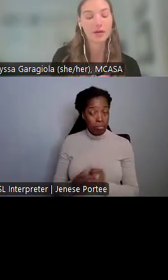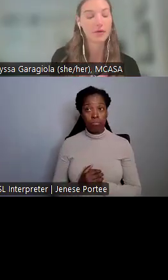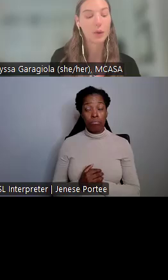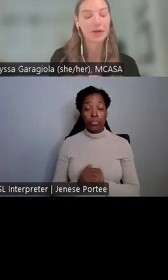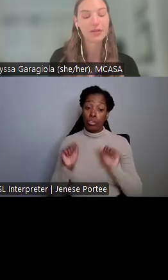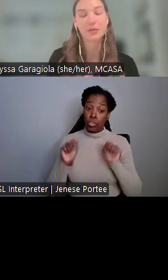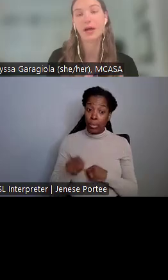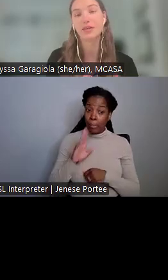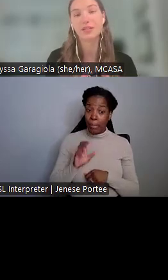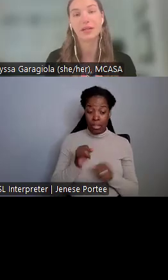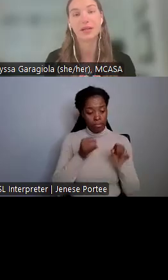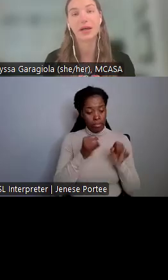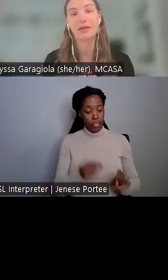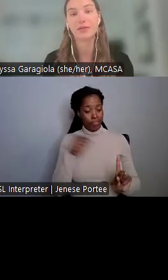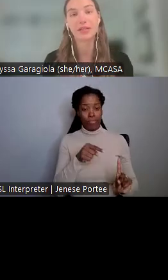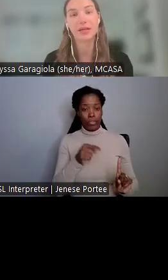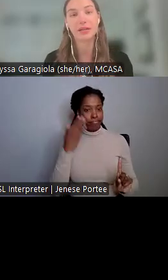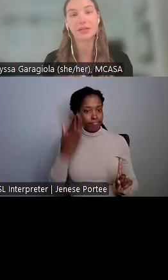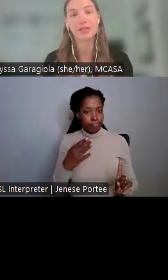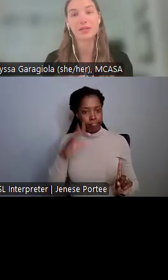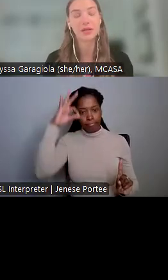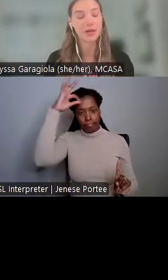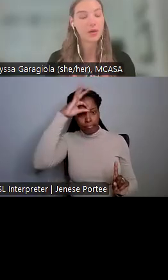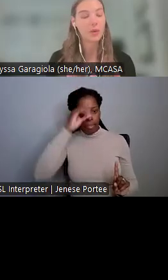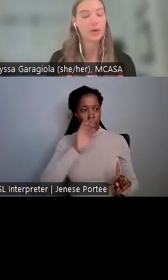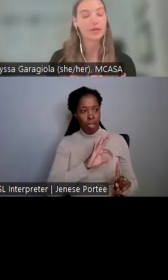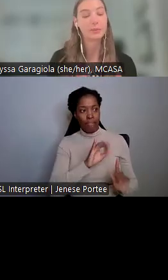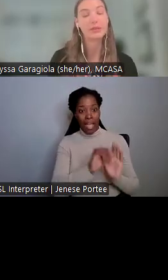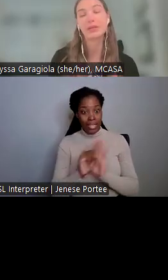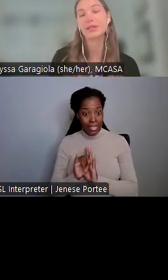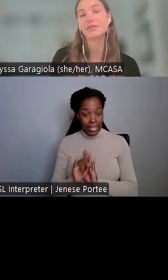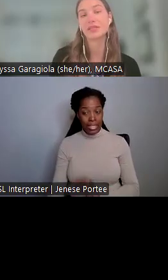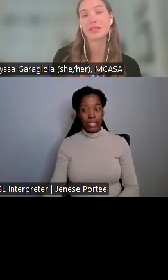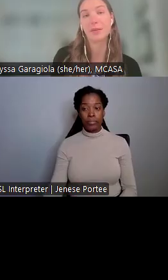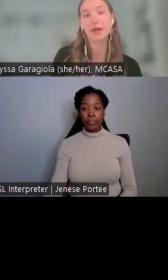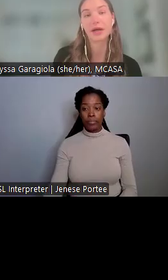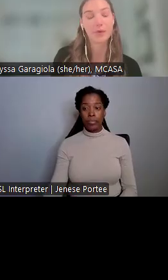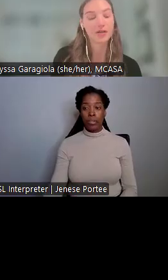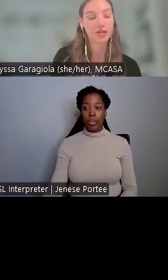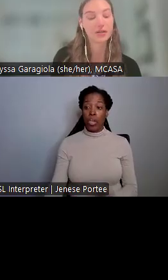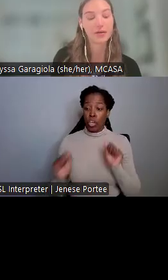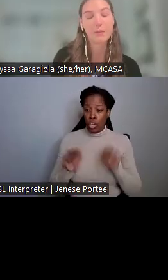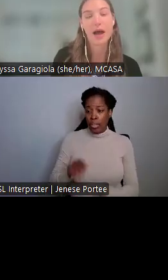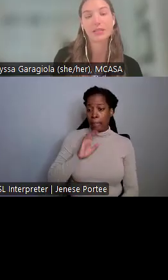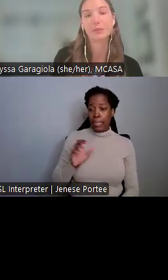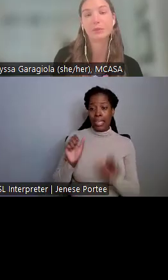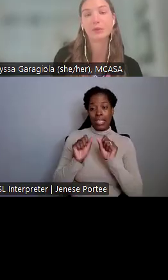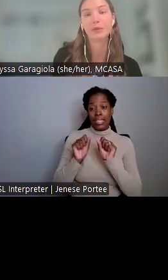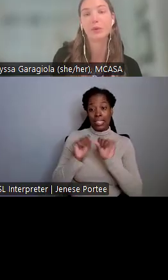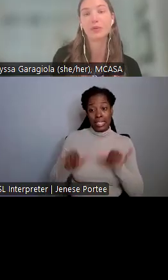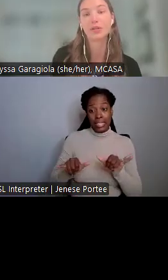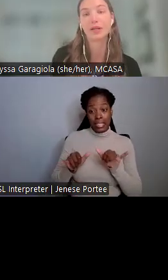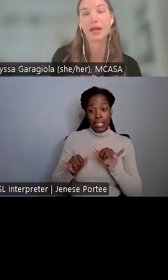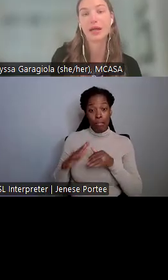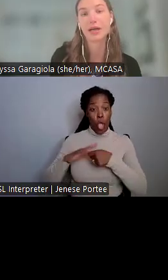lack of awareness or understanding of their identities, or it could be because of systemic oppression impacting people